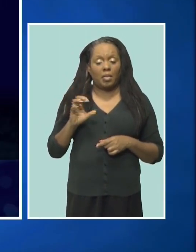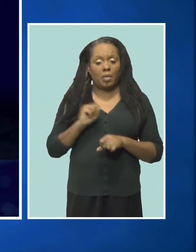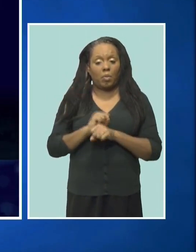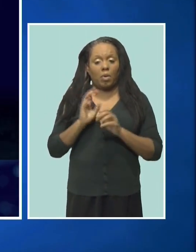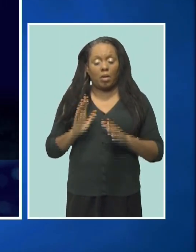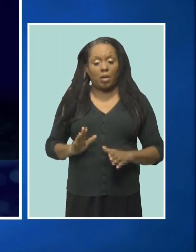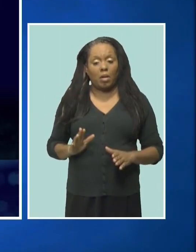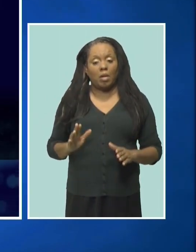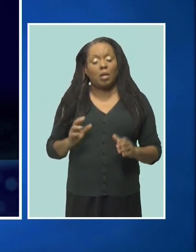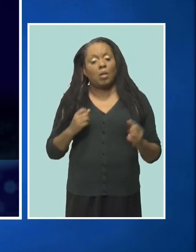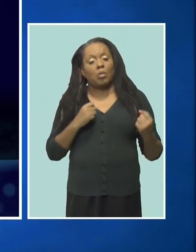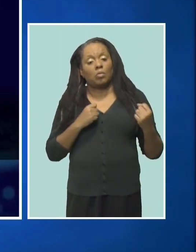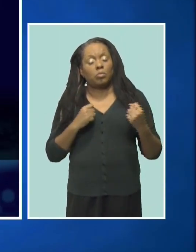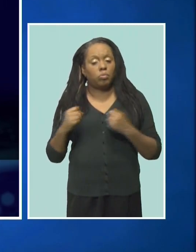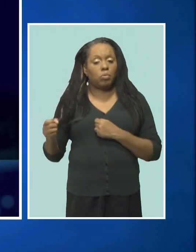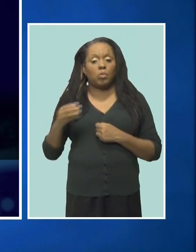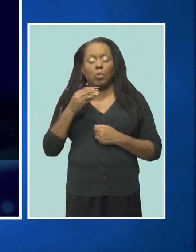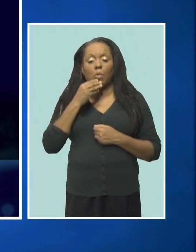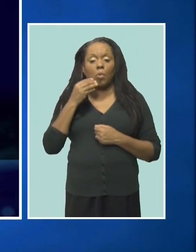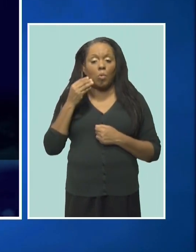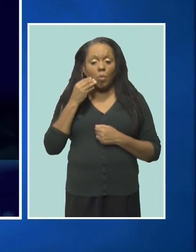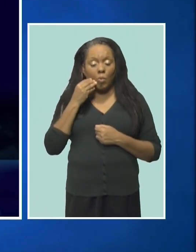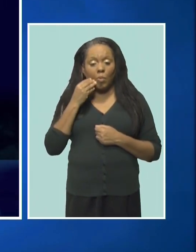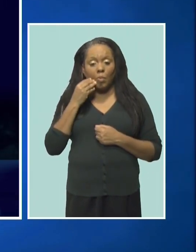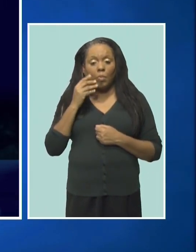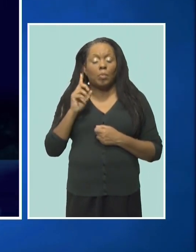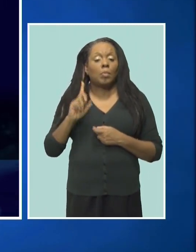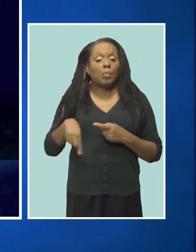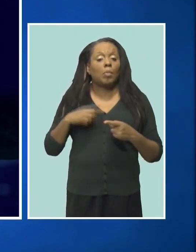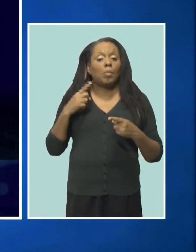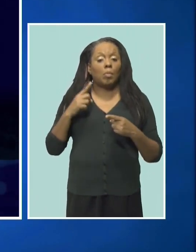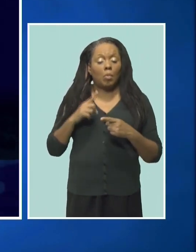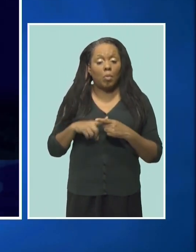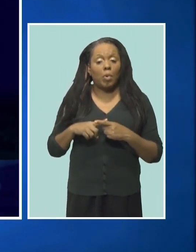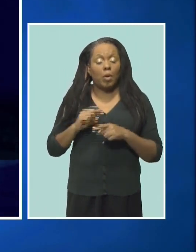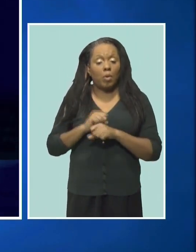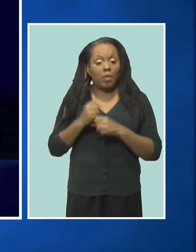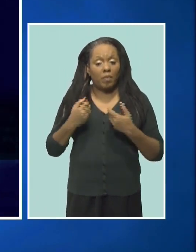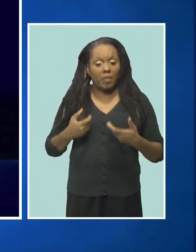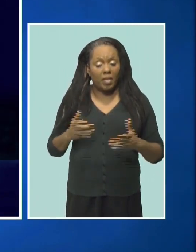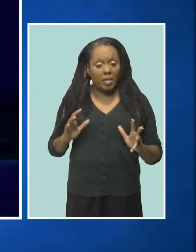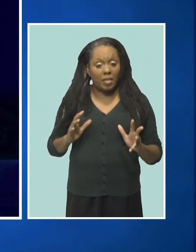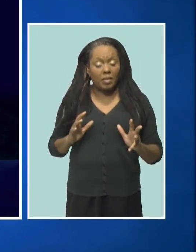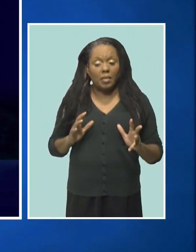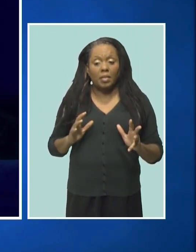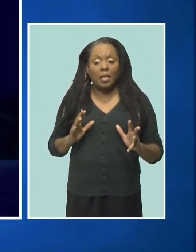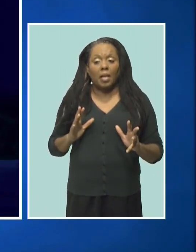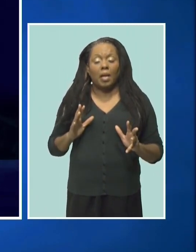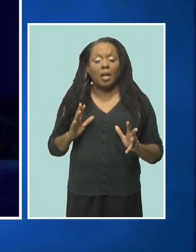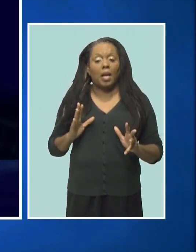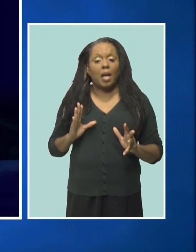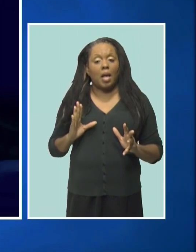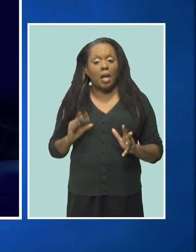vehicle long after the end of a tour of duty. This latest incident